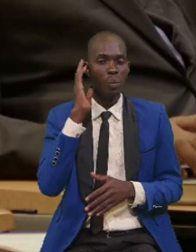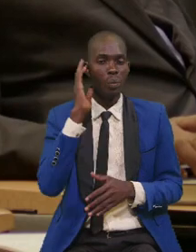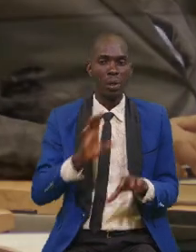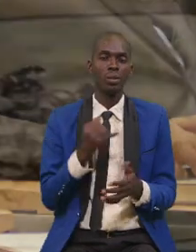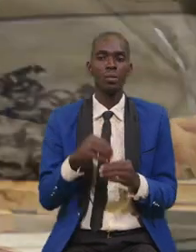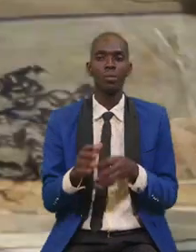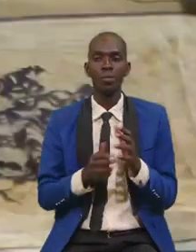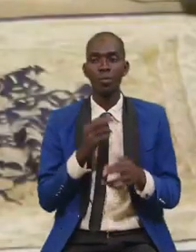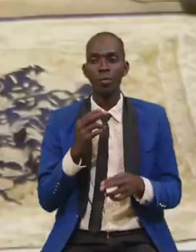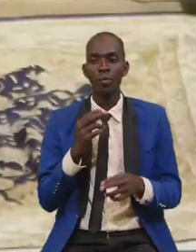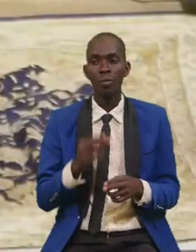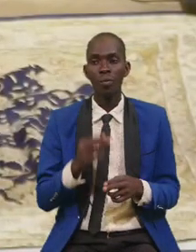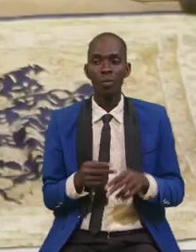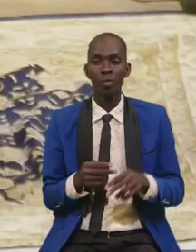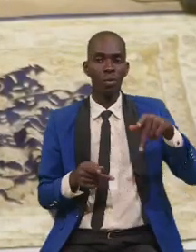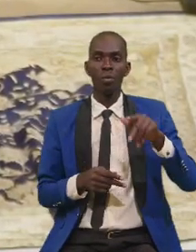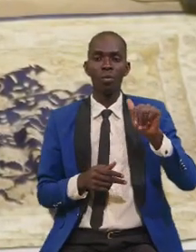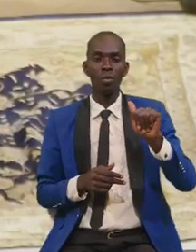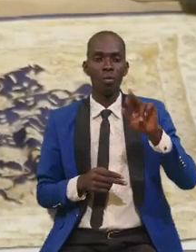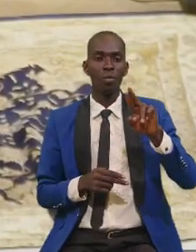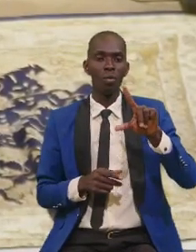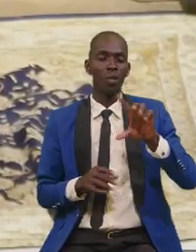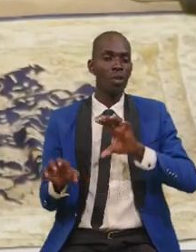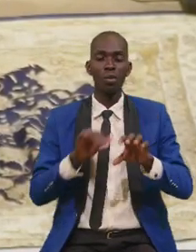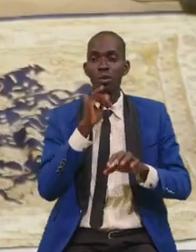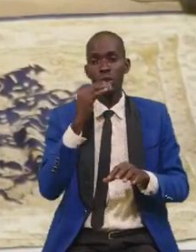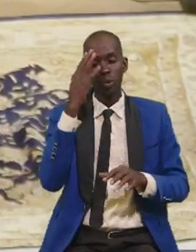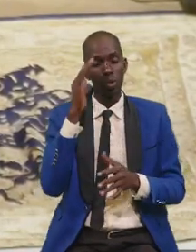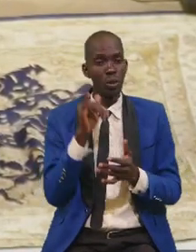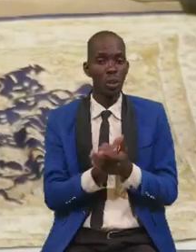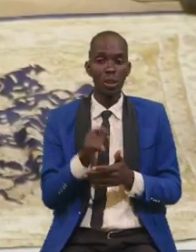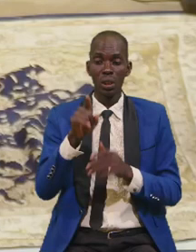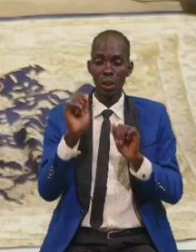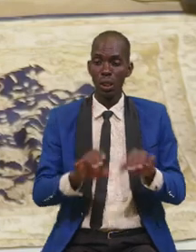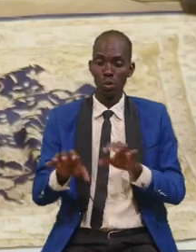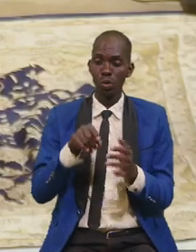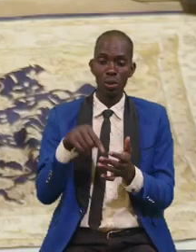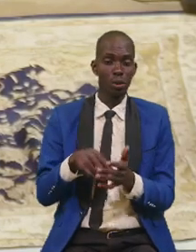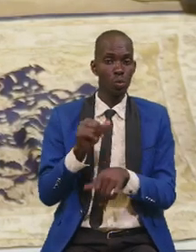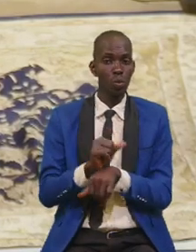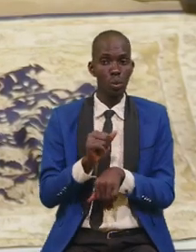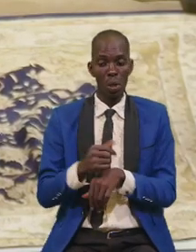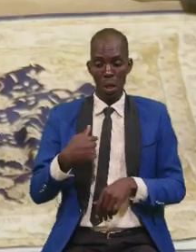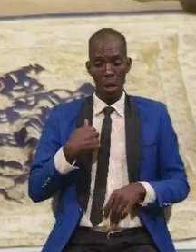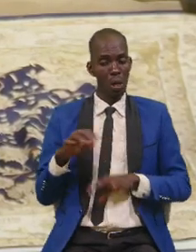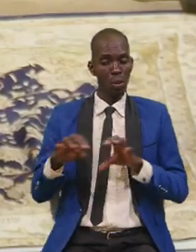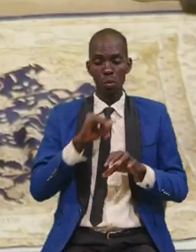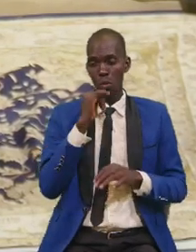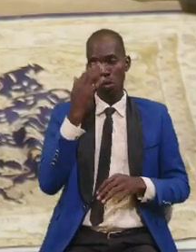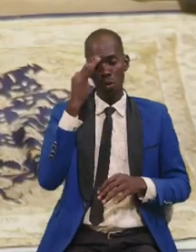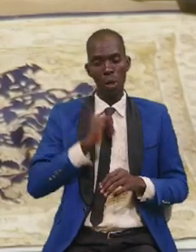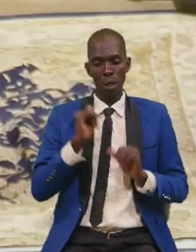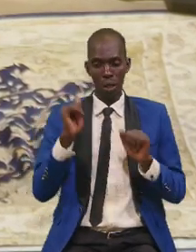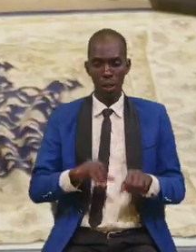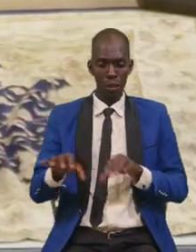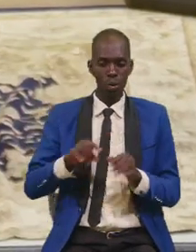know he will do anything like this, but he did. I didn't know I could do anything like this,